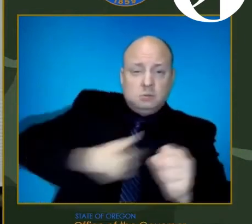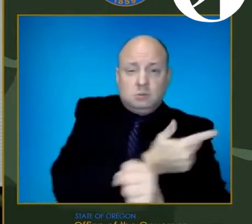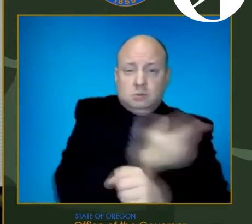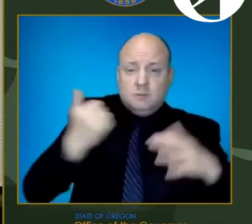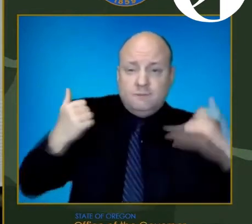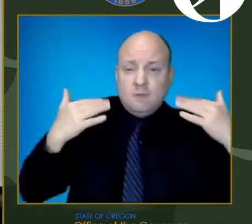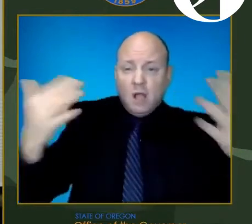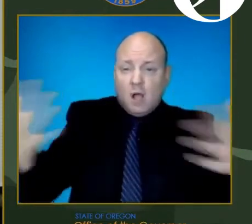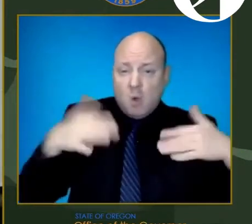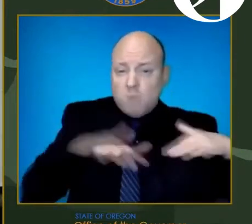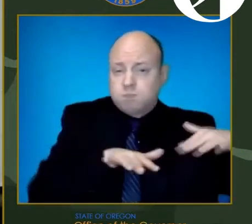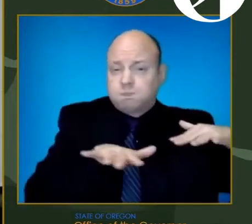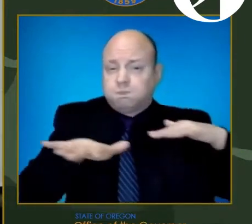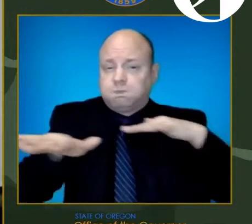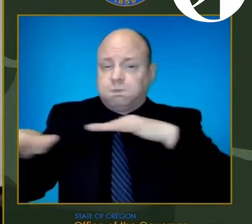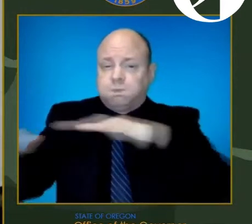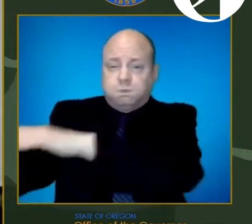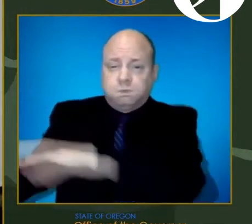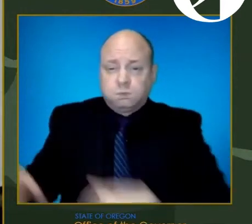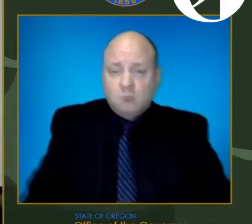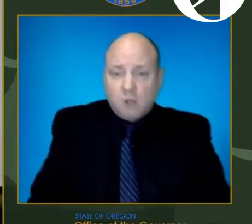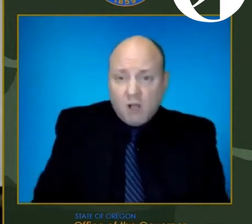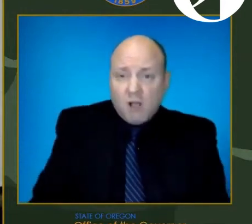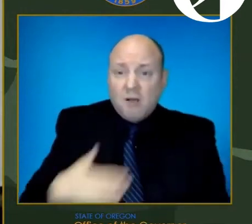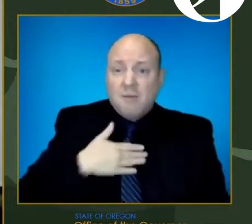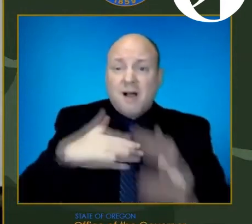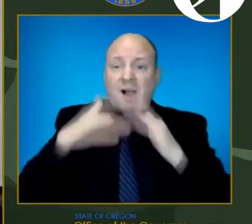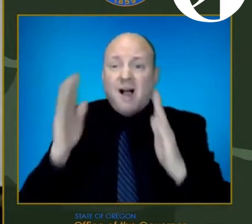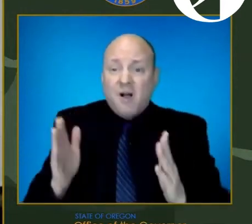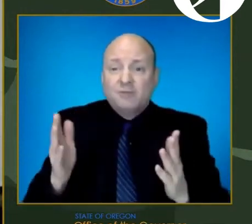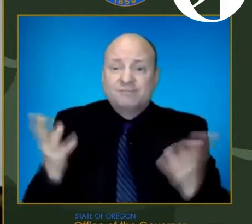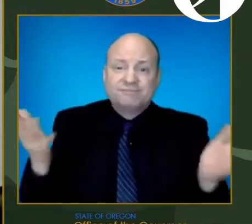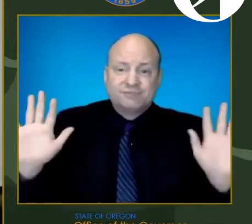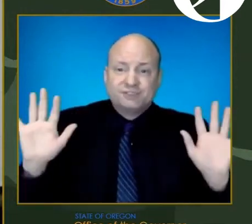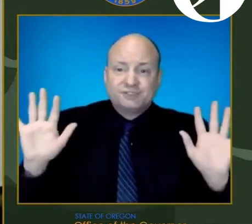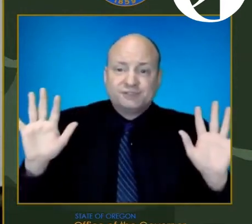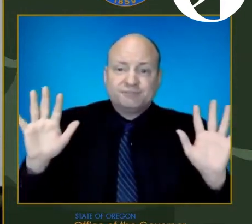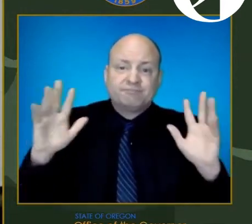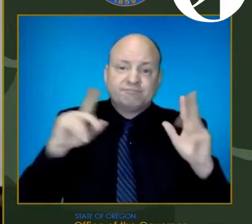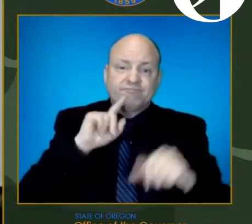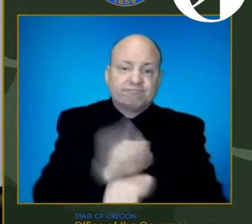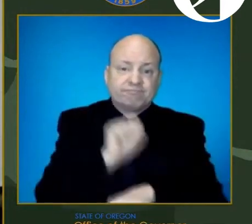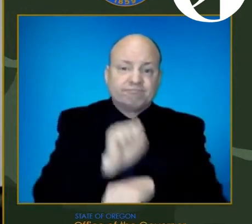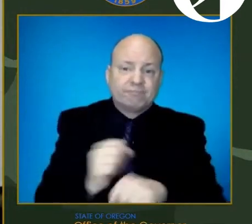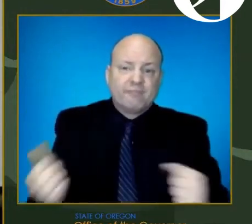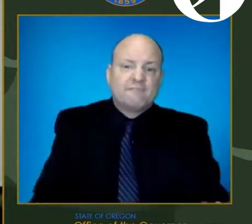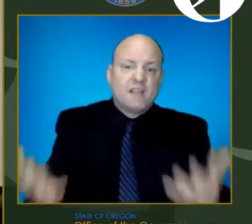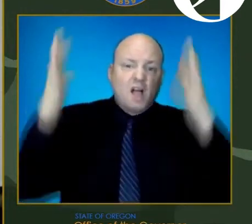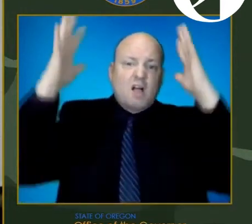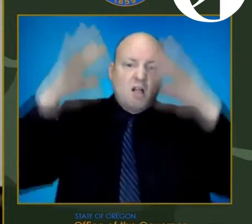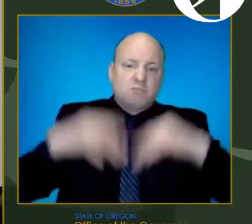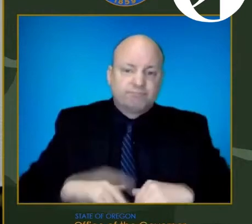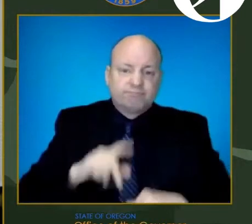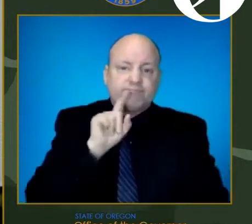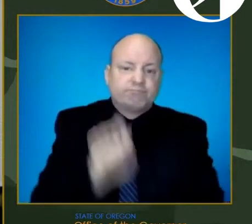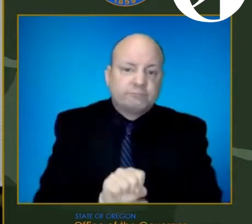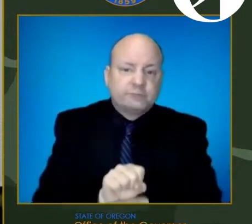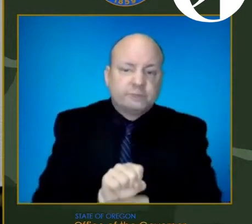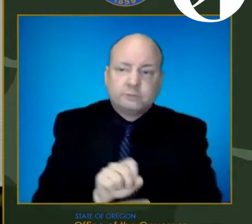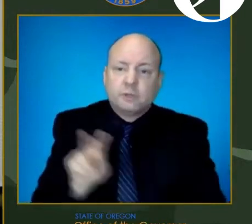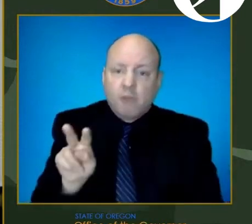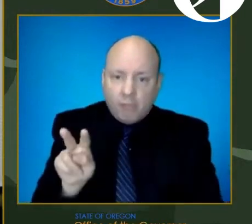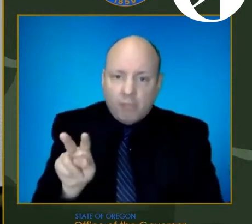time. And my house had not withstood the fire, and neither had my son's home.